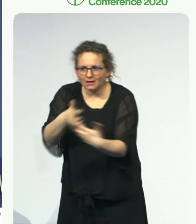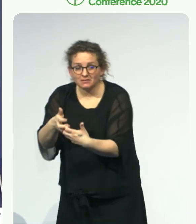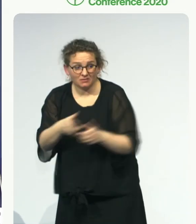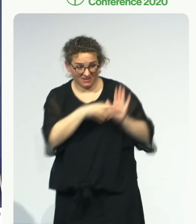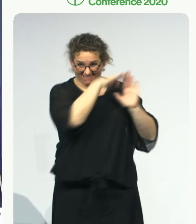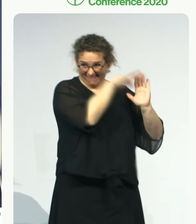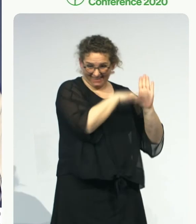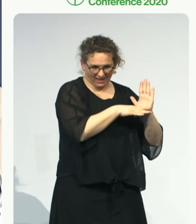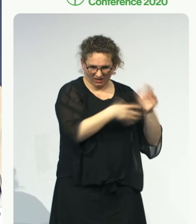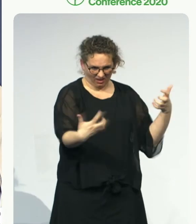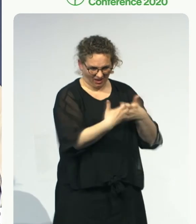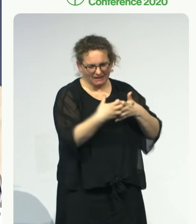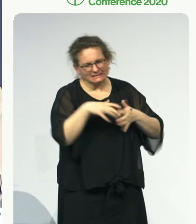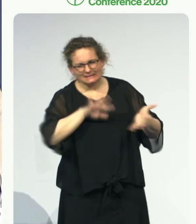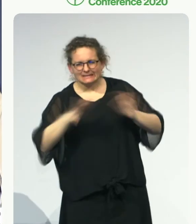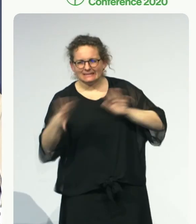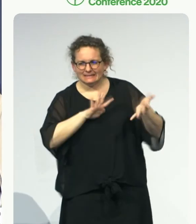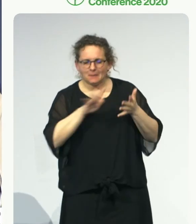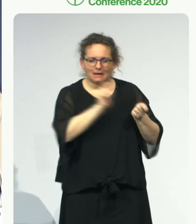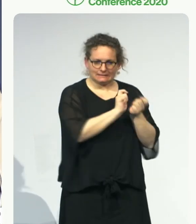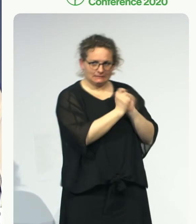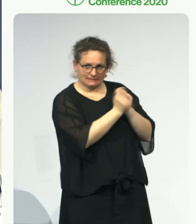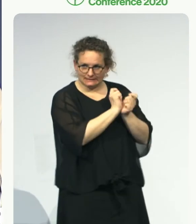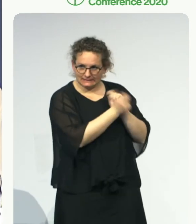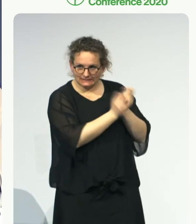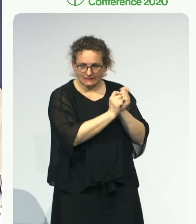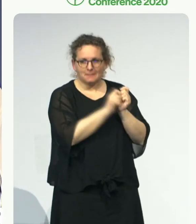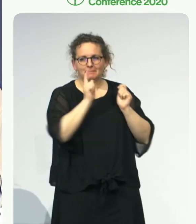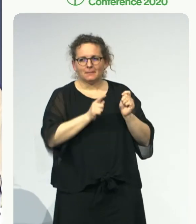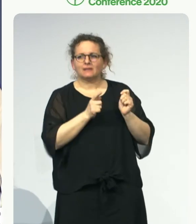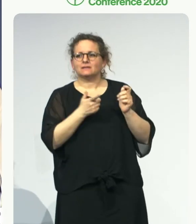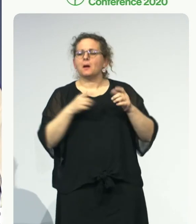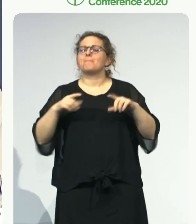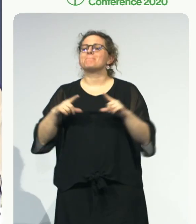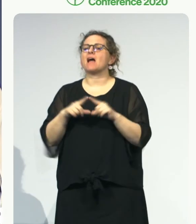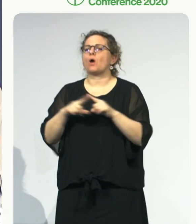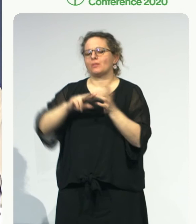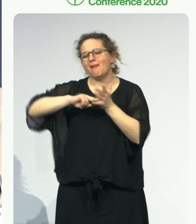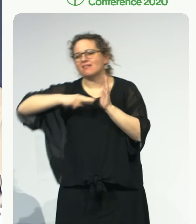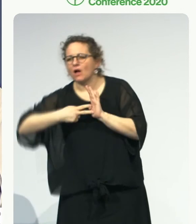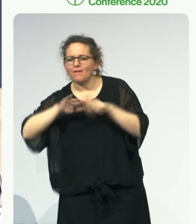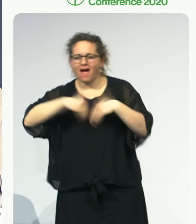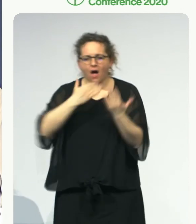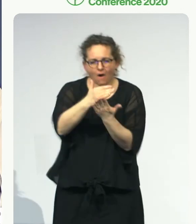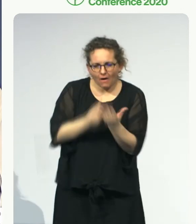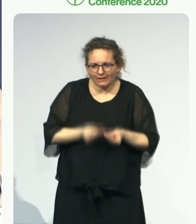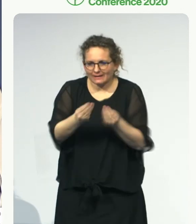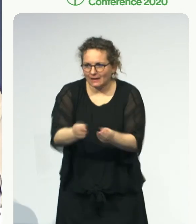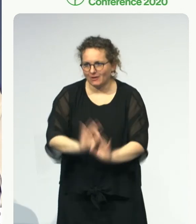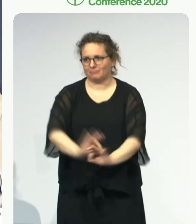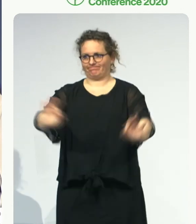the curriculum or in the teaching learning methodology. Or it's an answer too